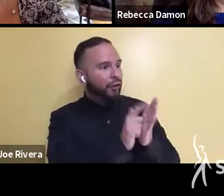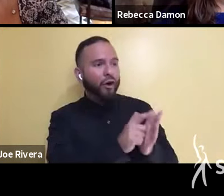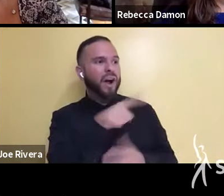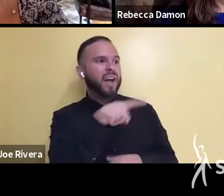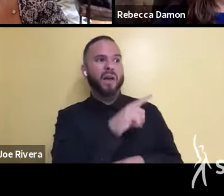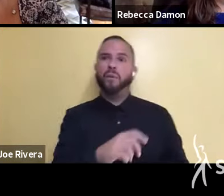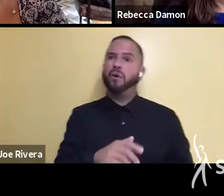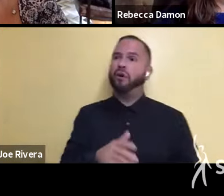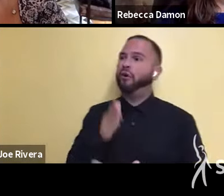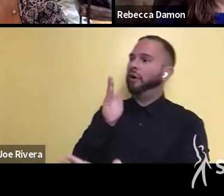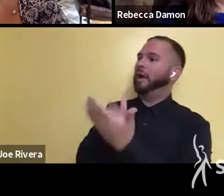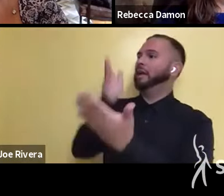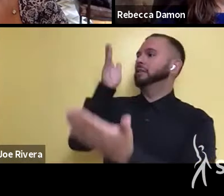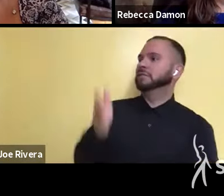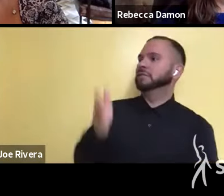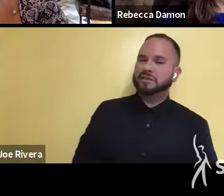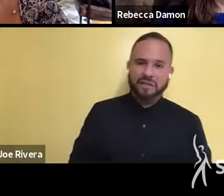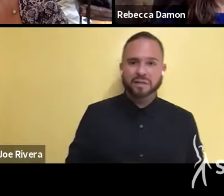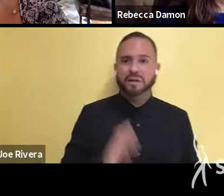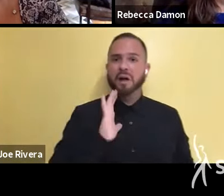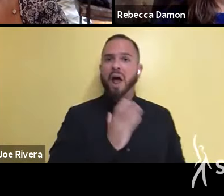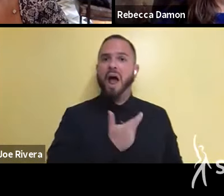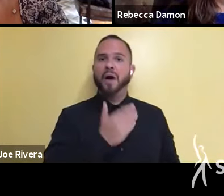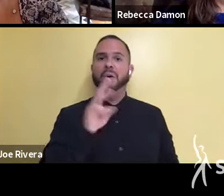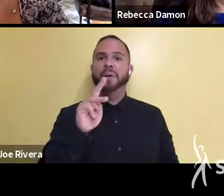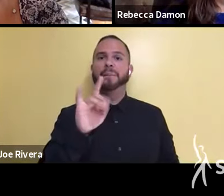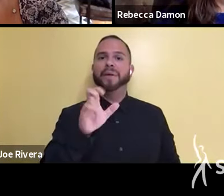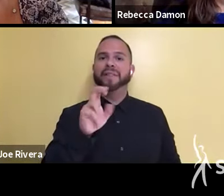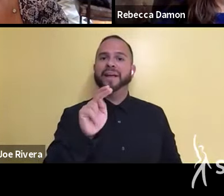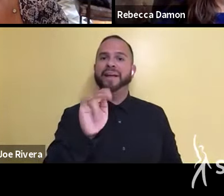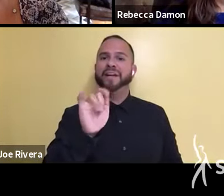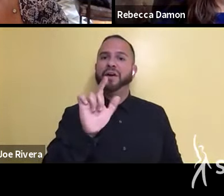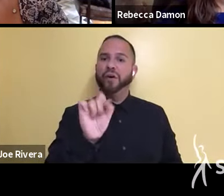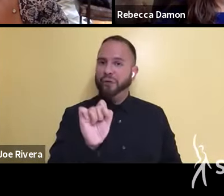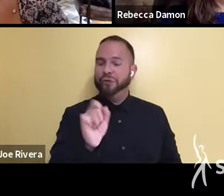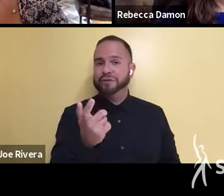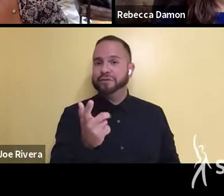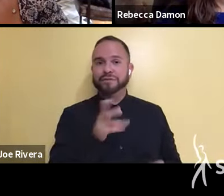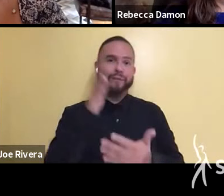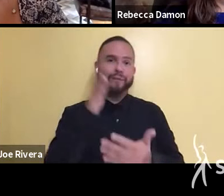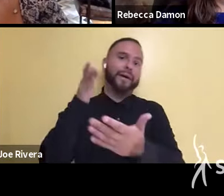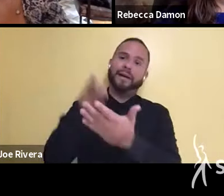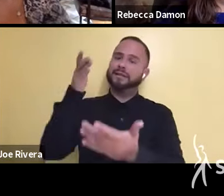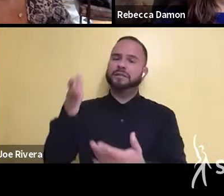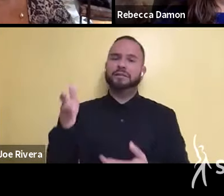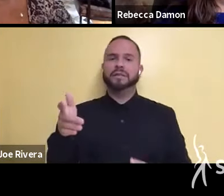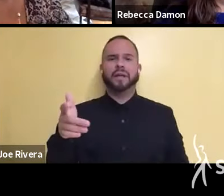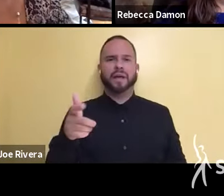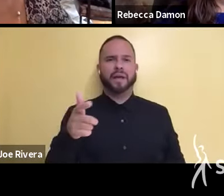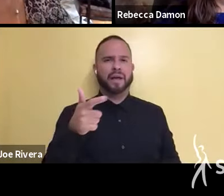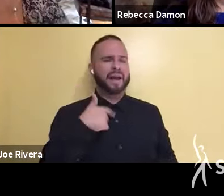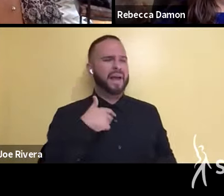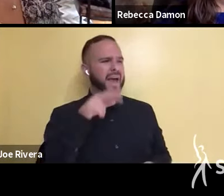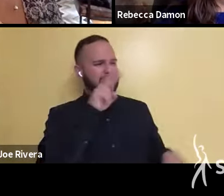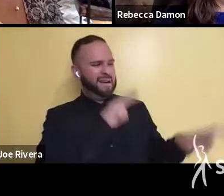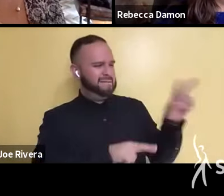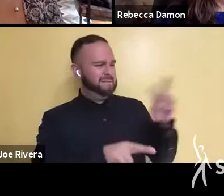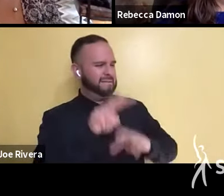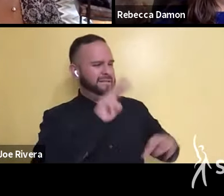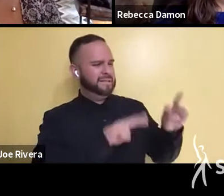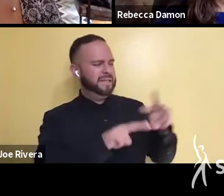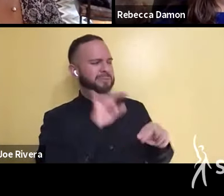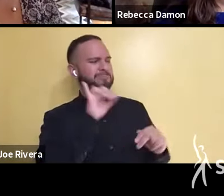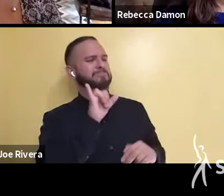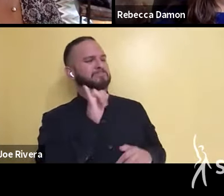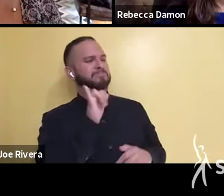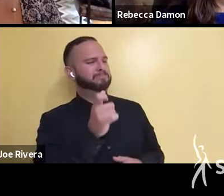millennials. And I concluded from the crushing defeat of SOPA that people on